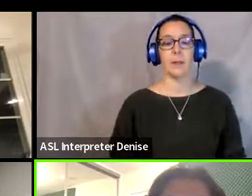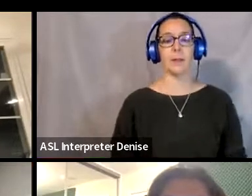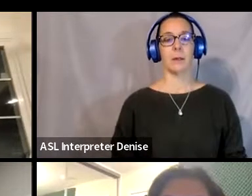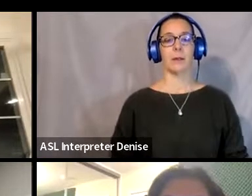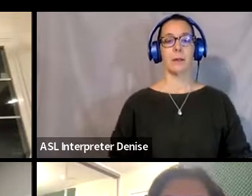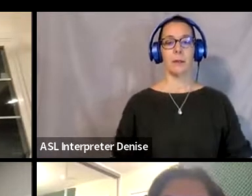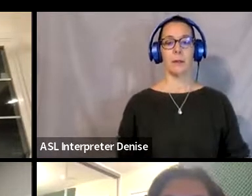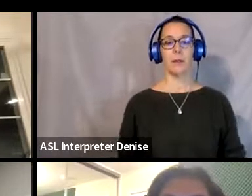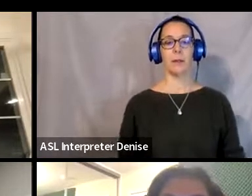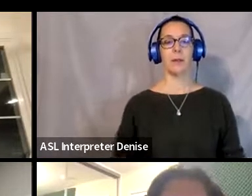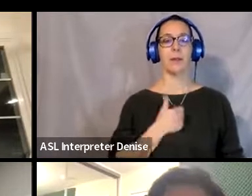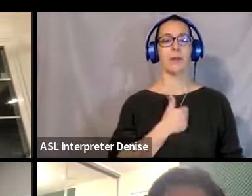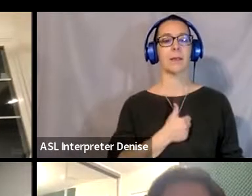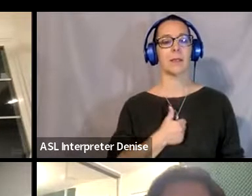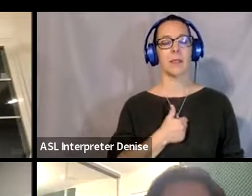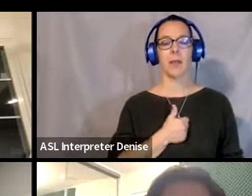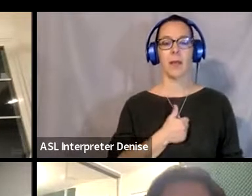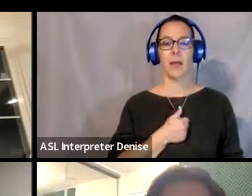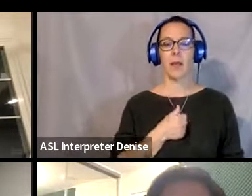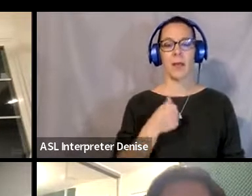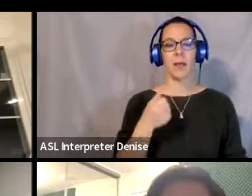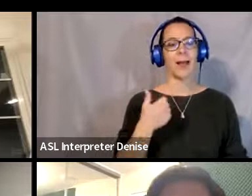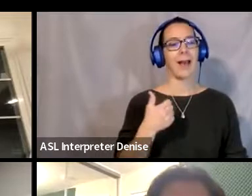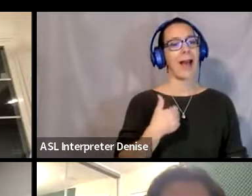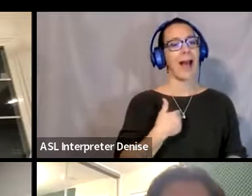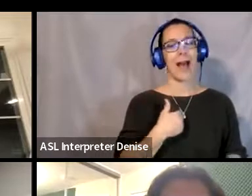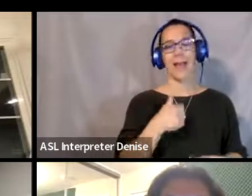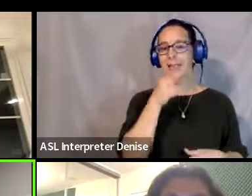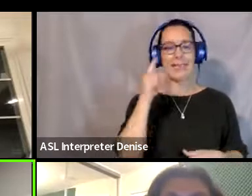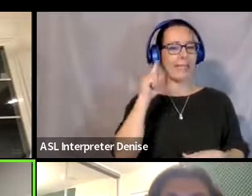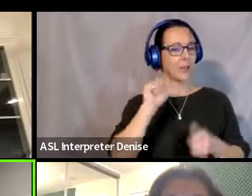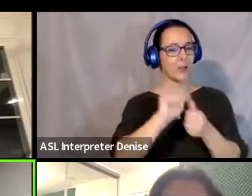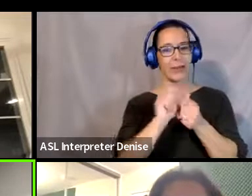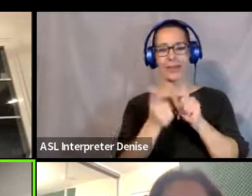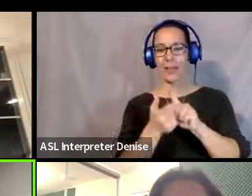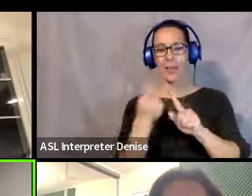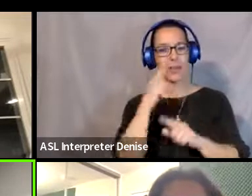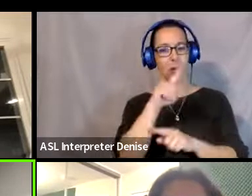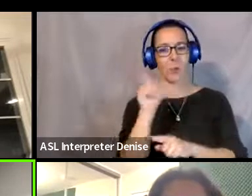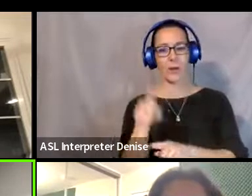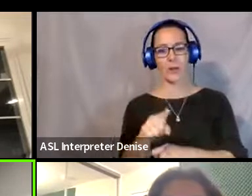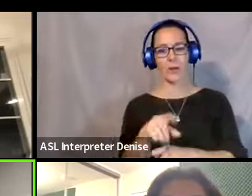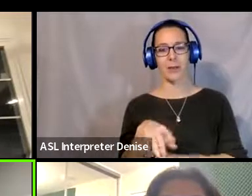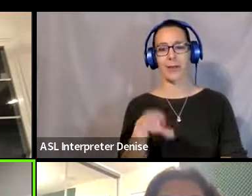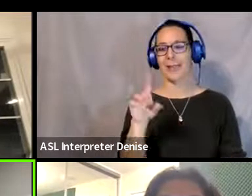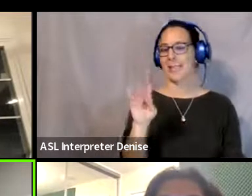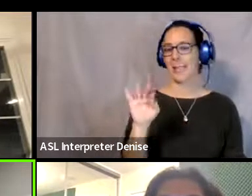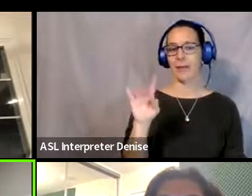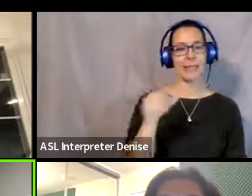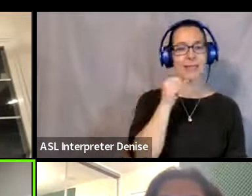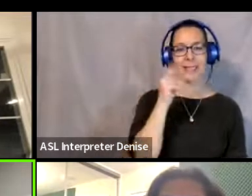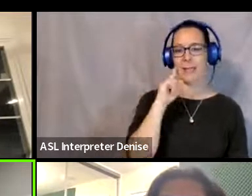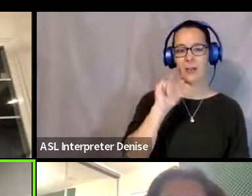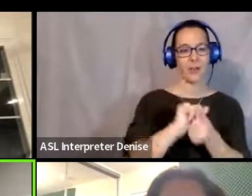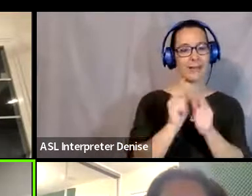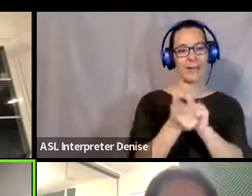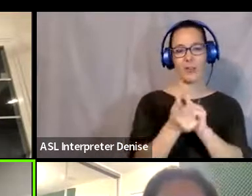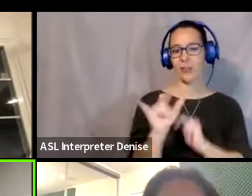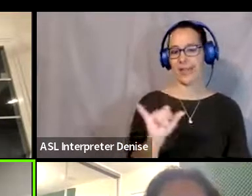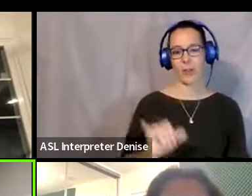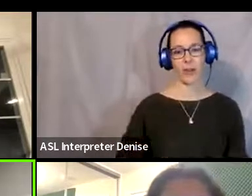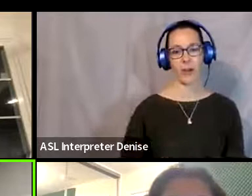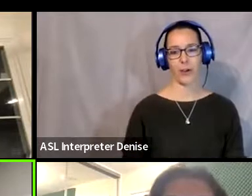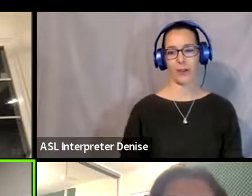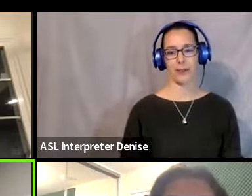Oh, sorry. I did not get the translation to that question. So Either did I. So basically, I'll give